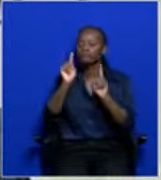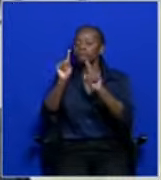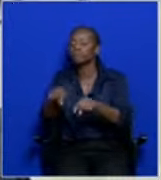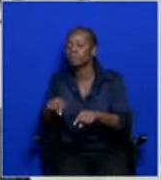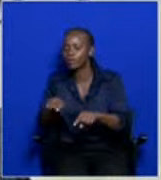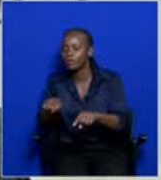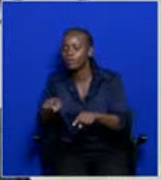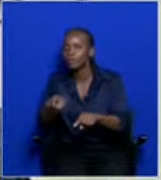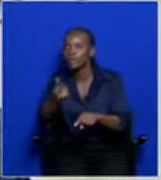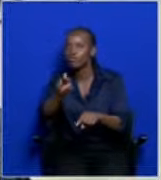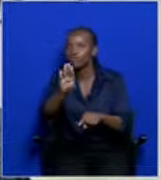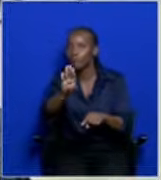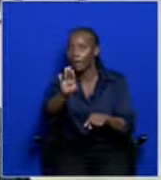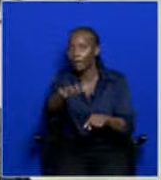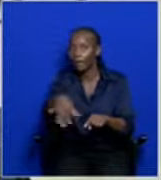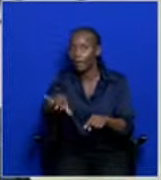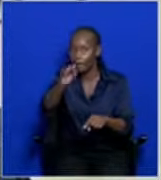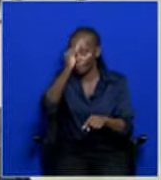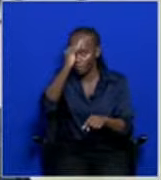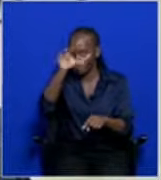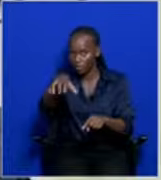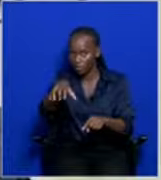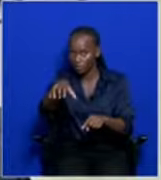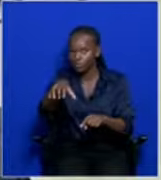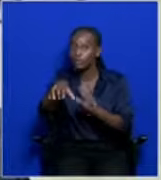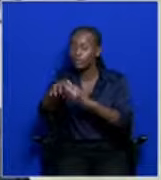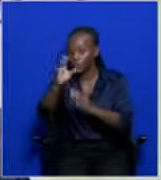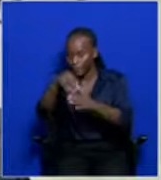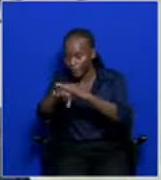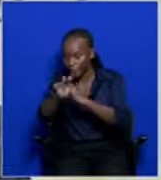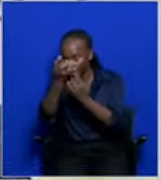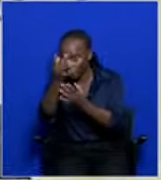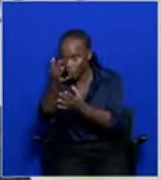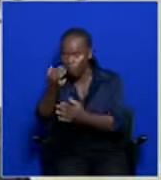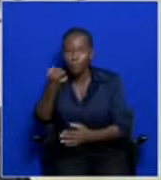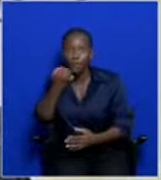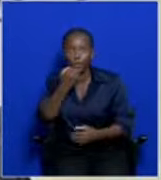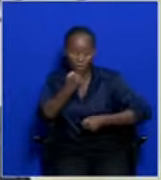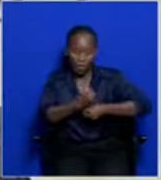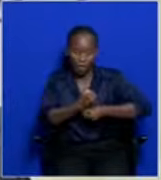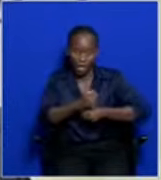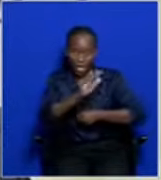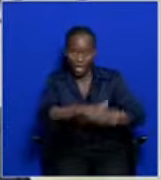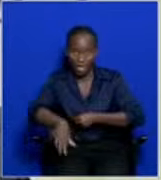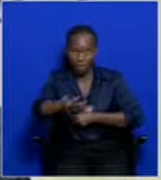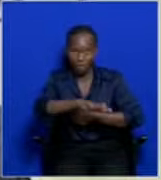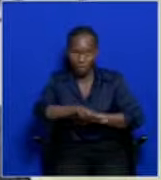We then went to the address of the person who was illegally dealing in lithium.